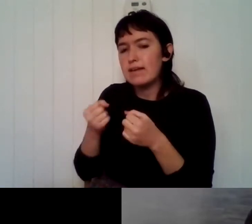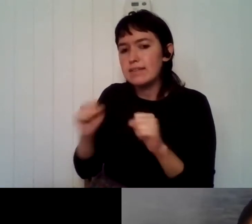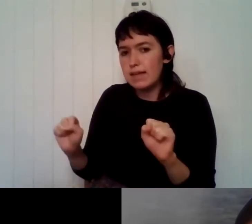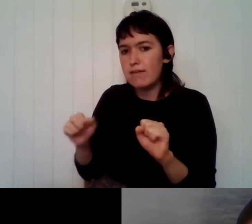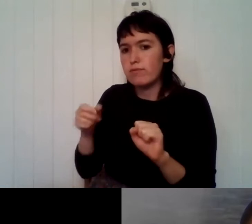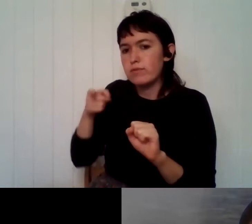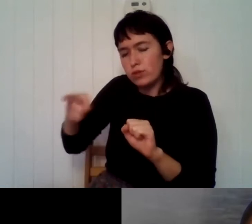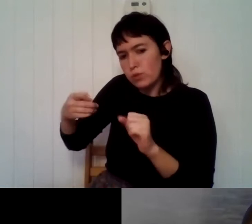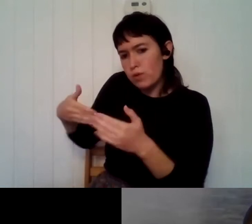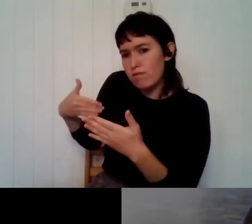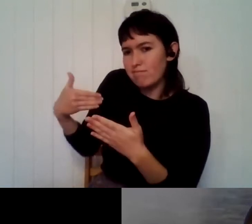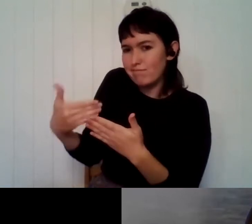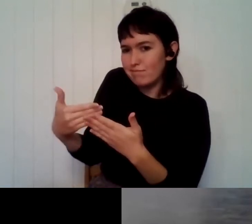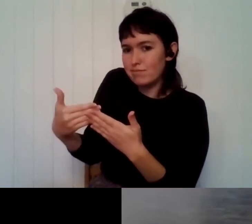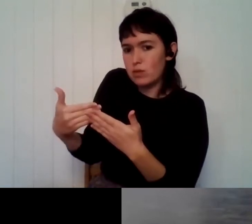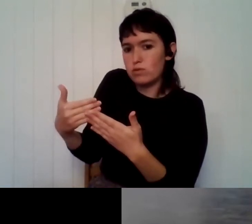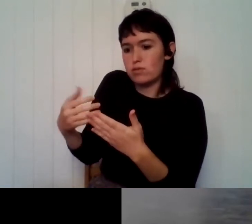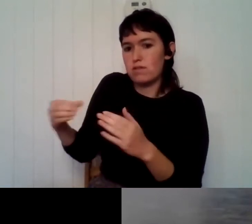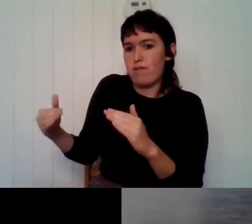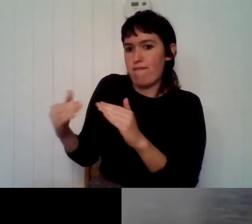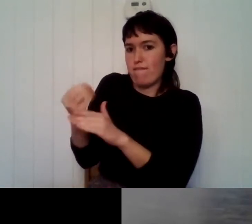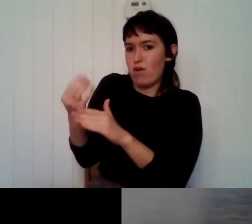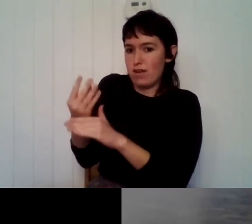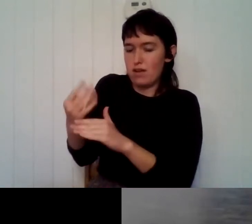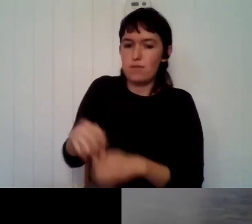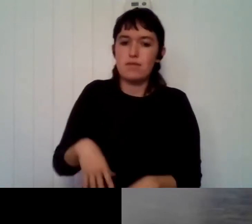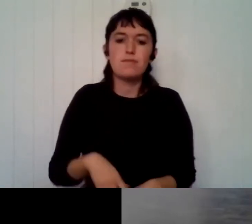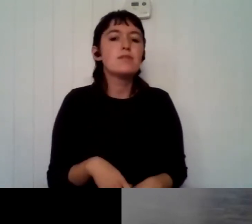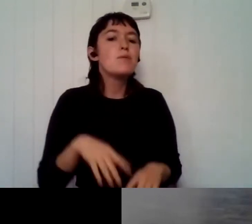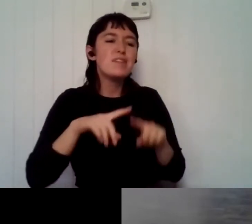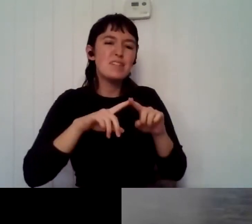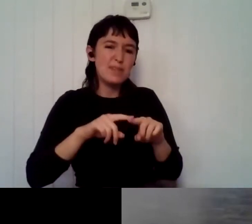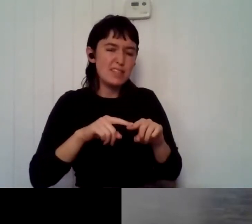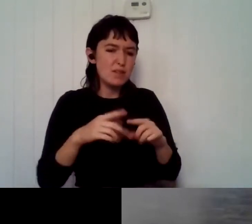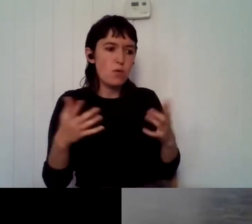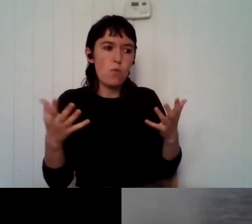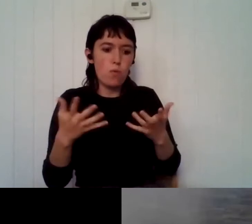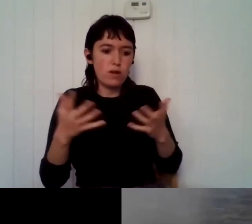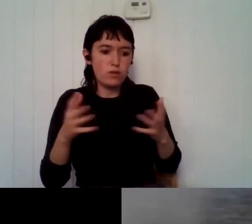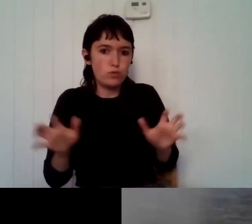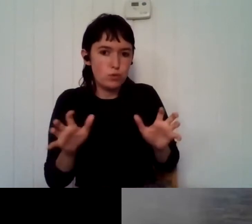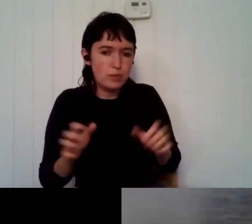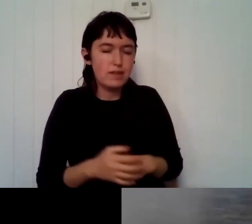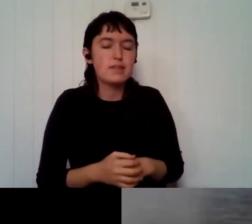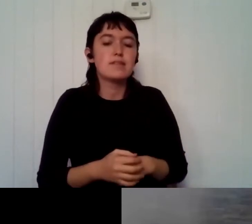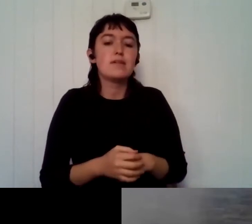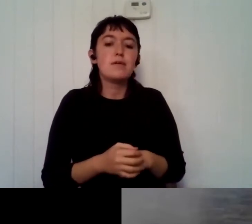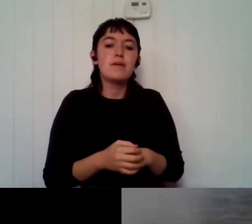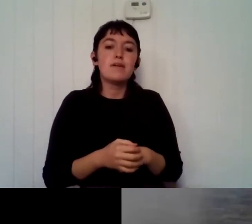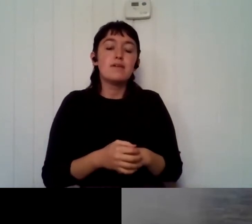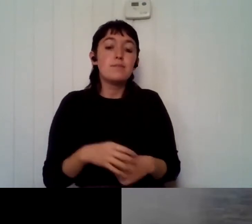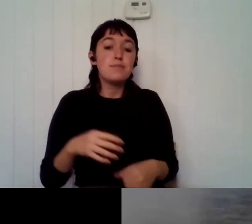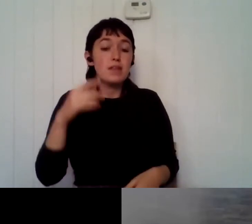volcanoes? Okay, so this again depends on what you're doing. So because I do gravity and I do in